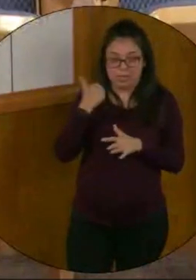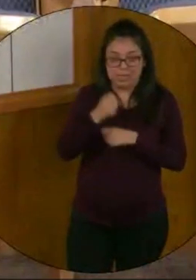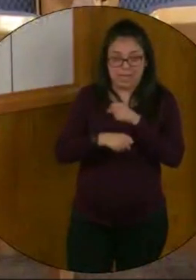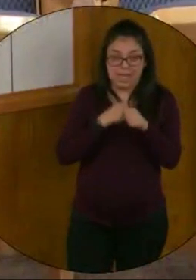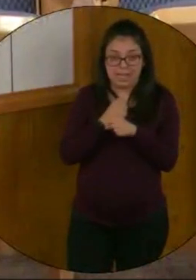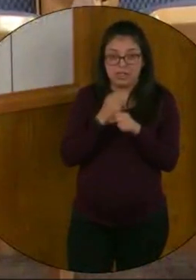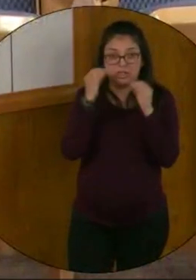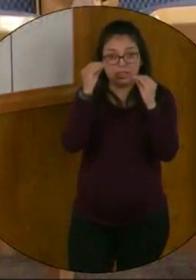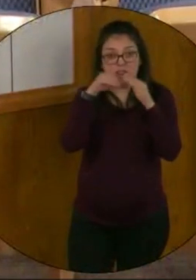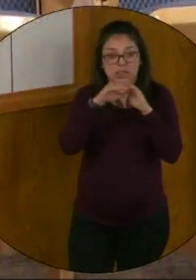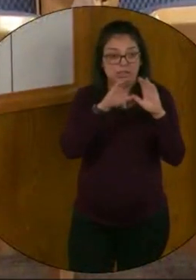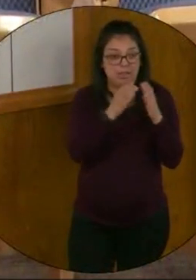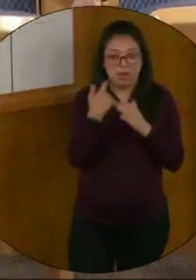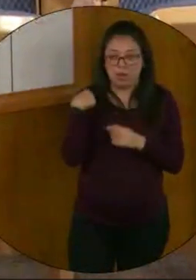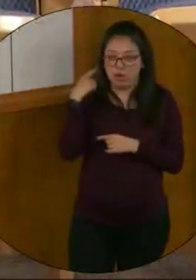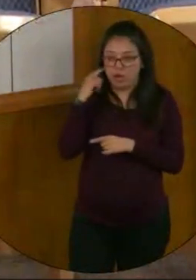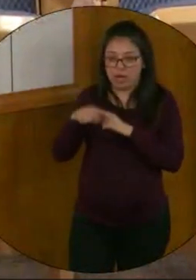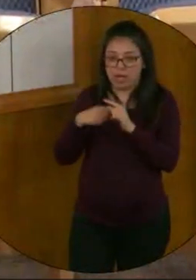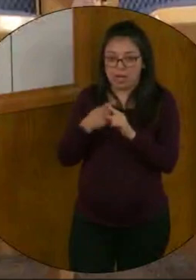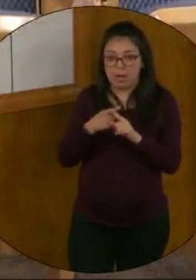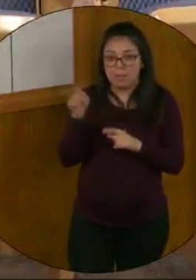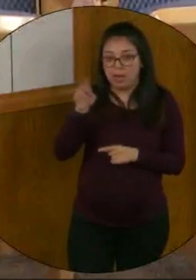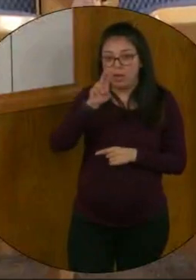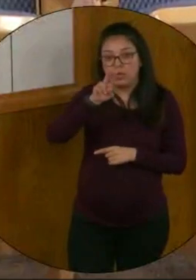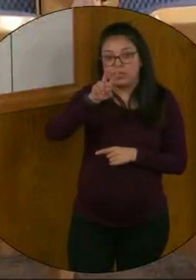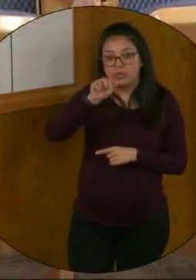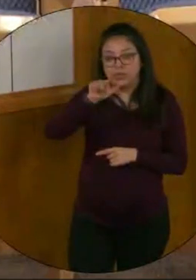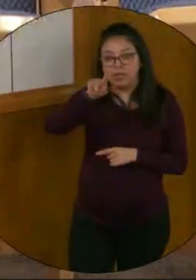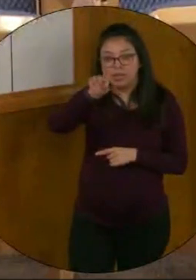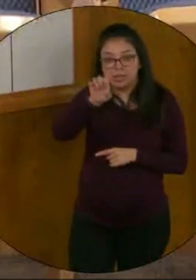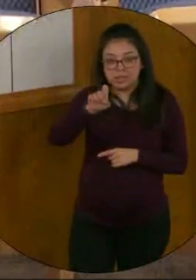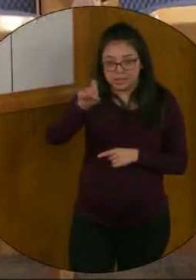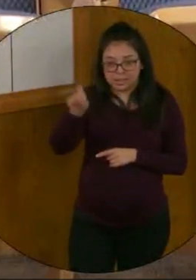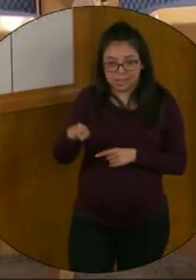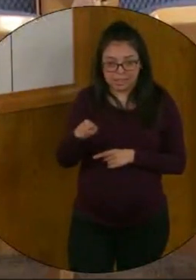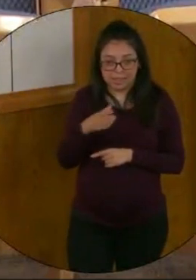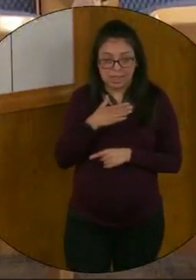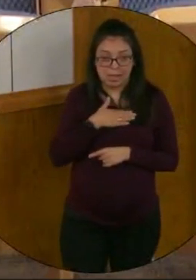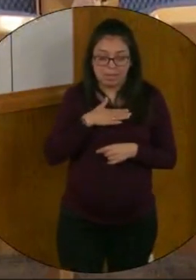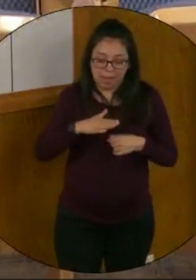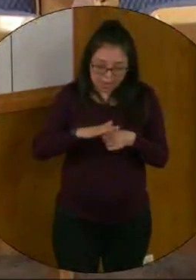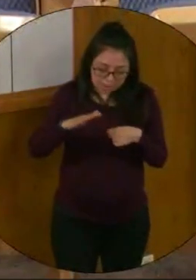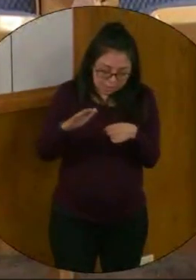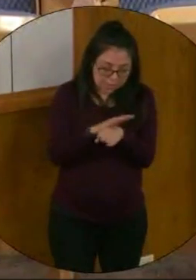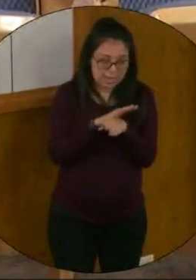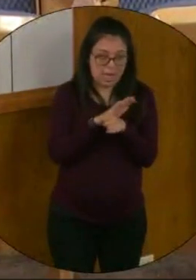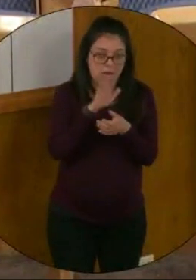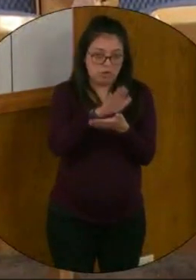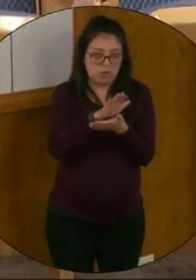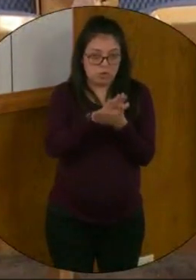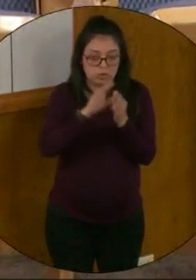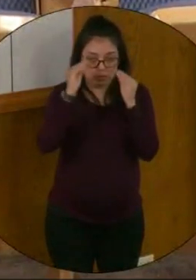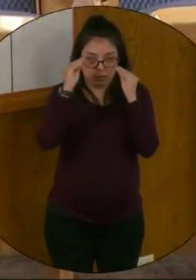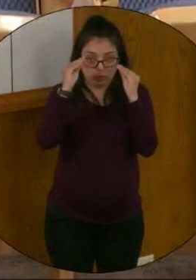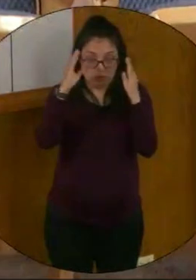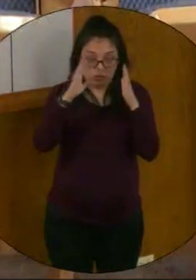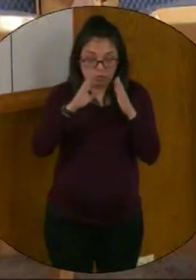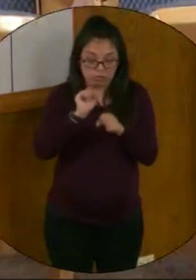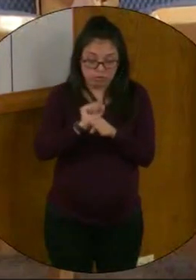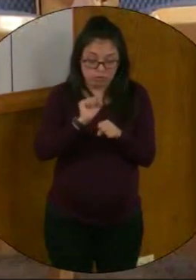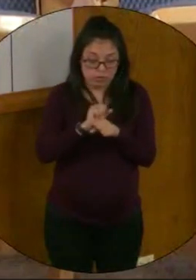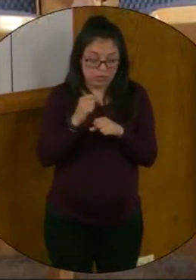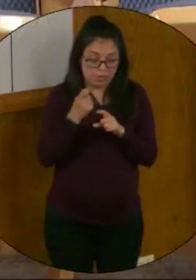classroom, we heard about Uvalde, Texas. My entire academic career, from the time that I can